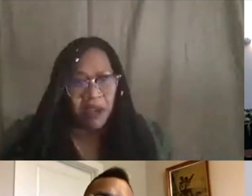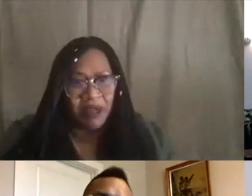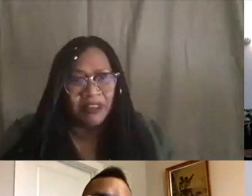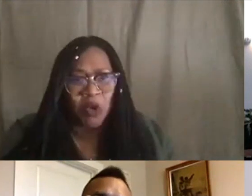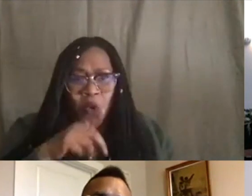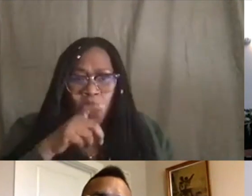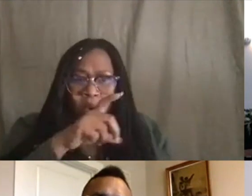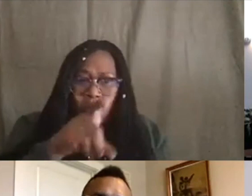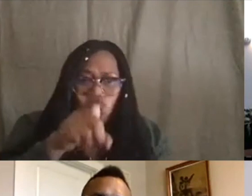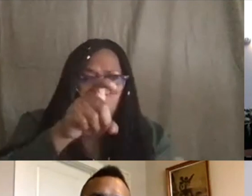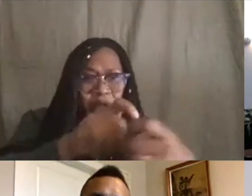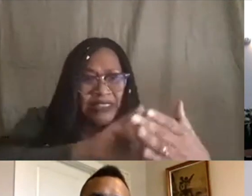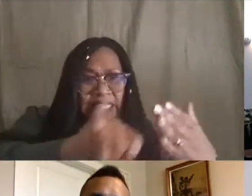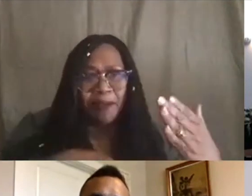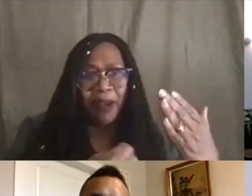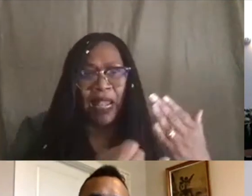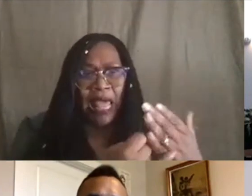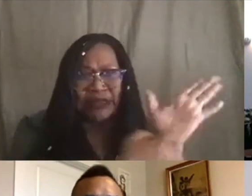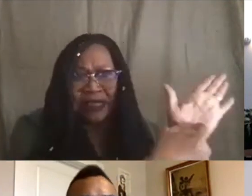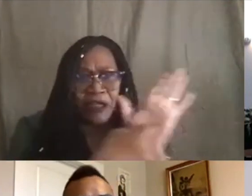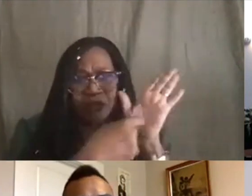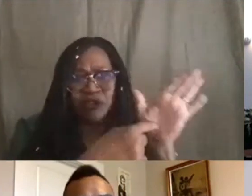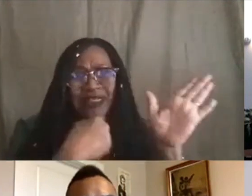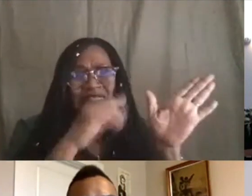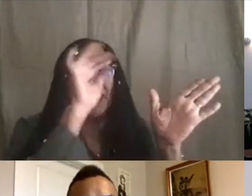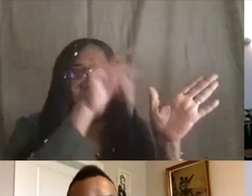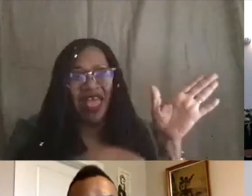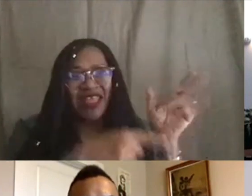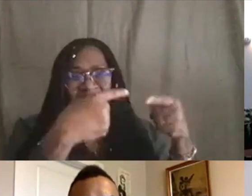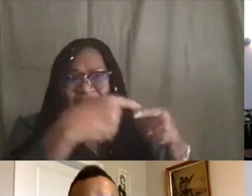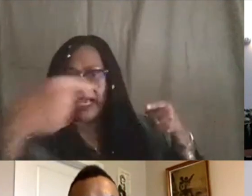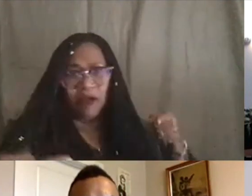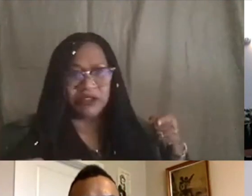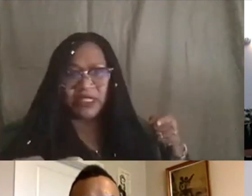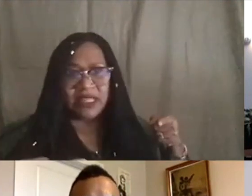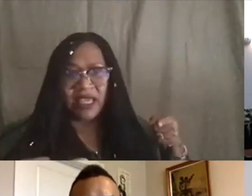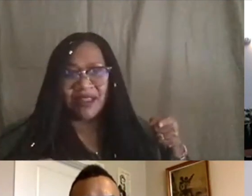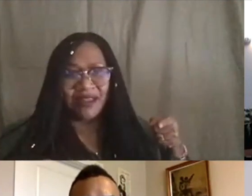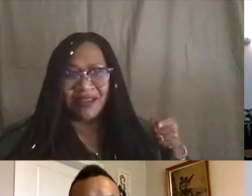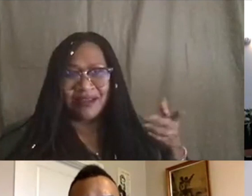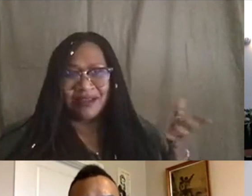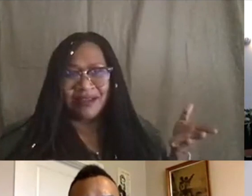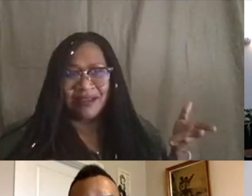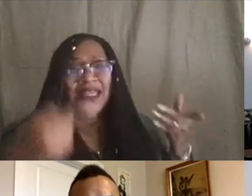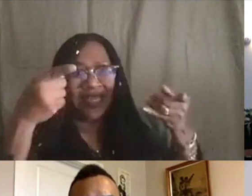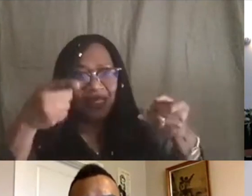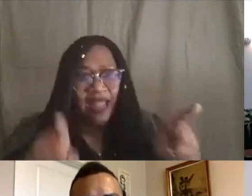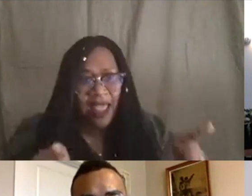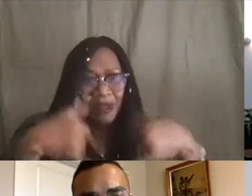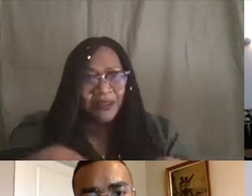explicit project is said to be counter to that, it still occurs.